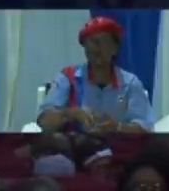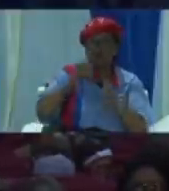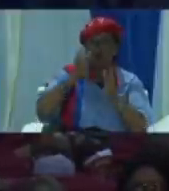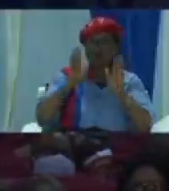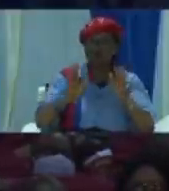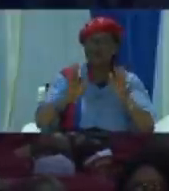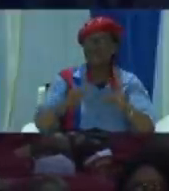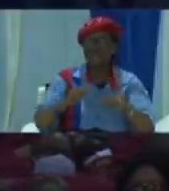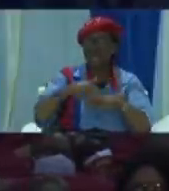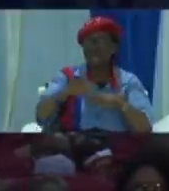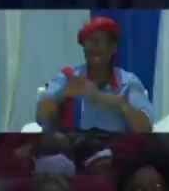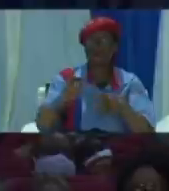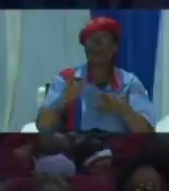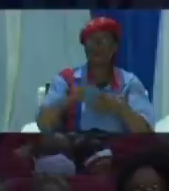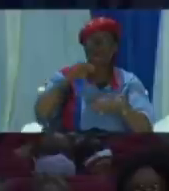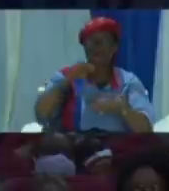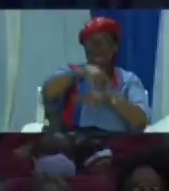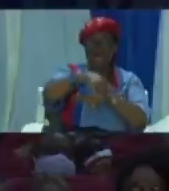After tonight,